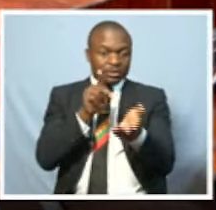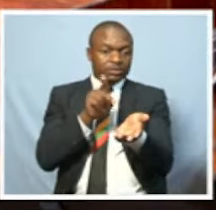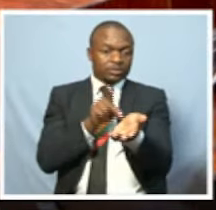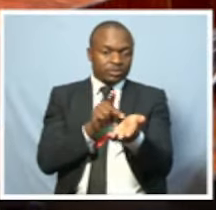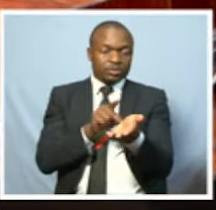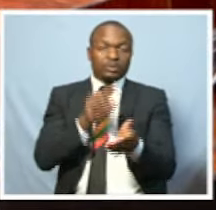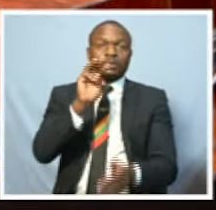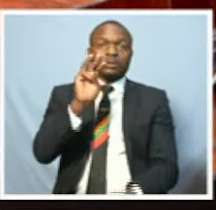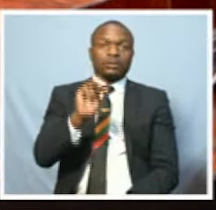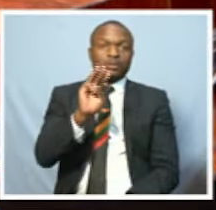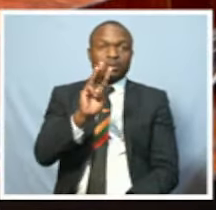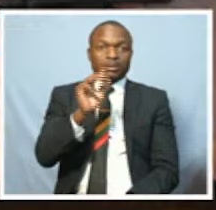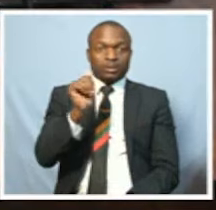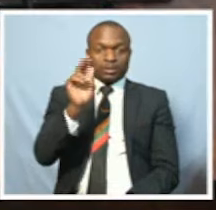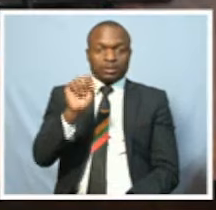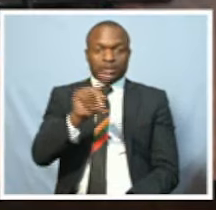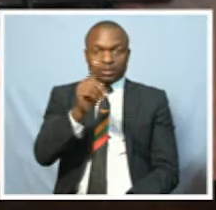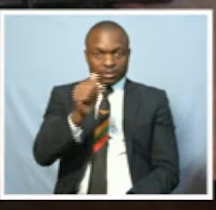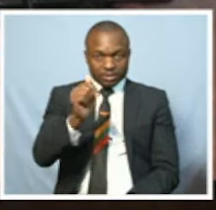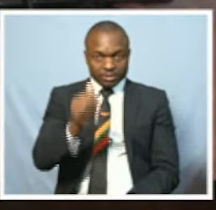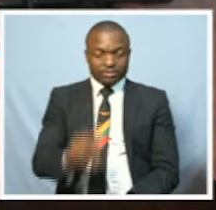Mwanza.